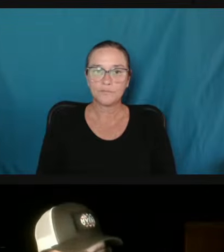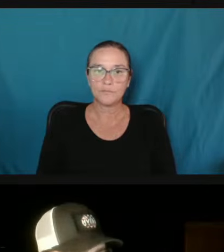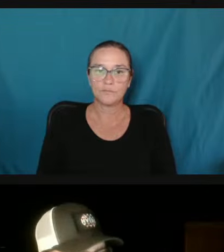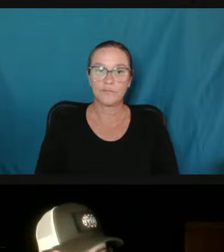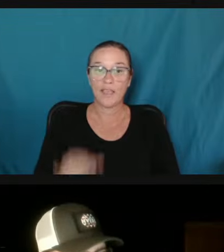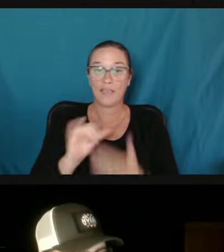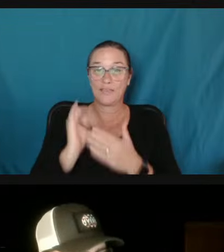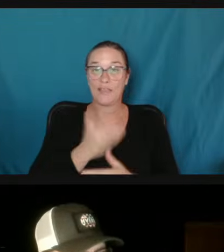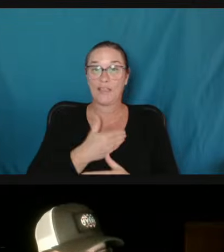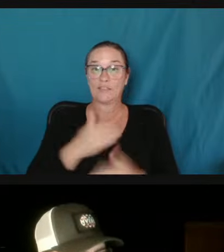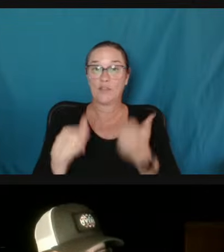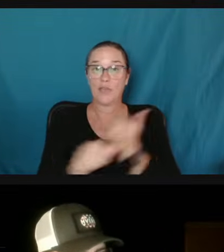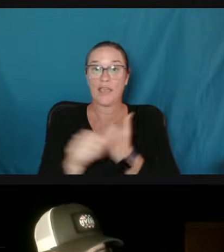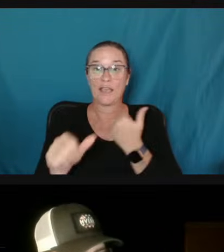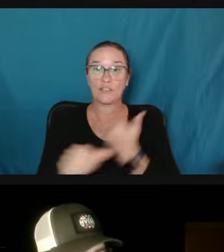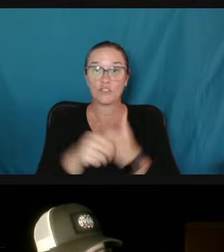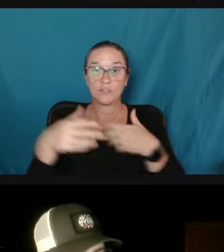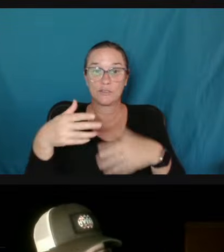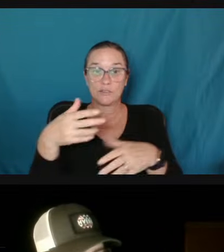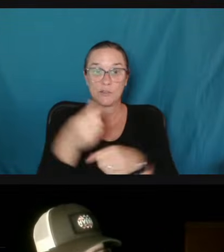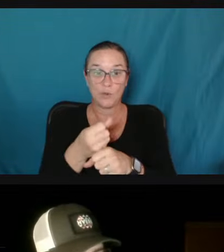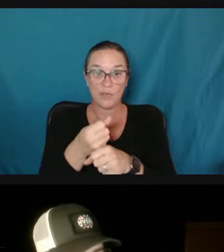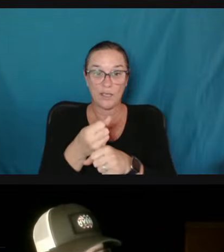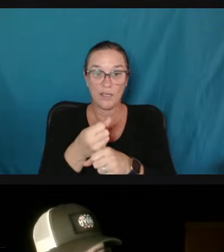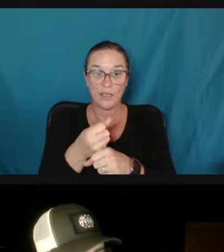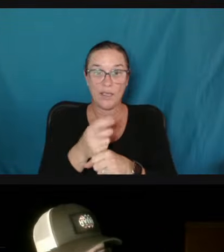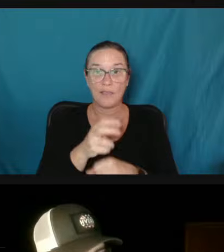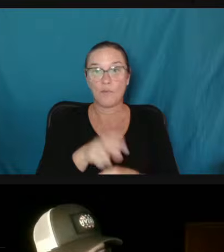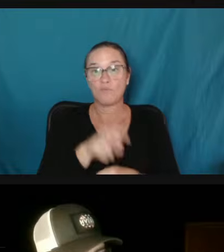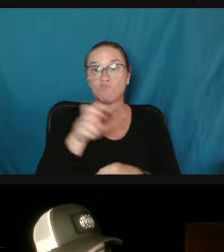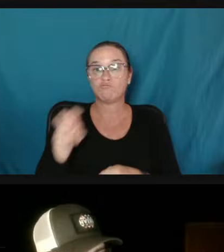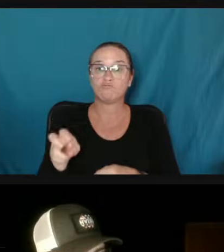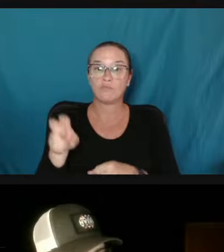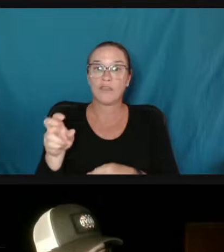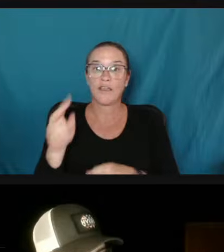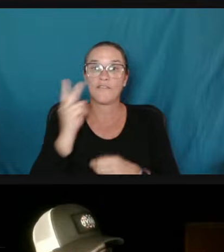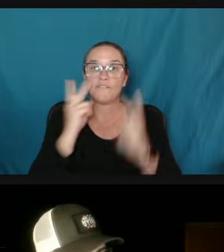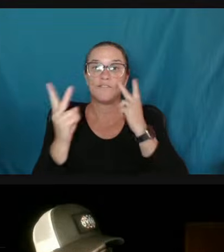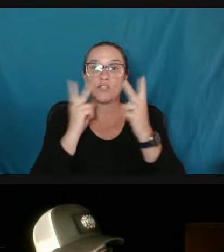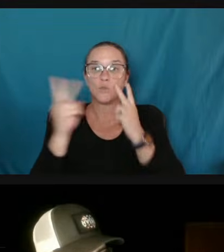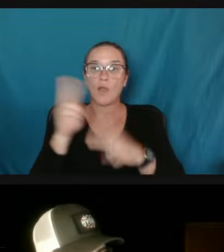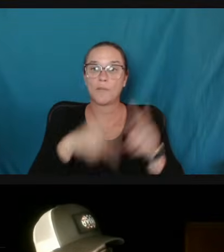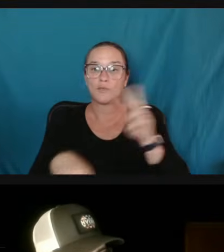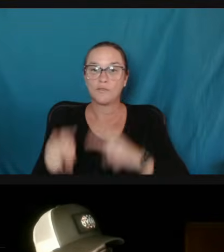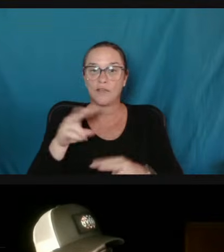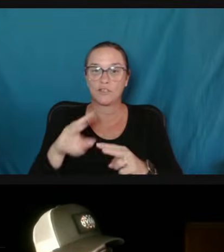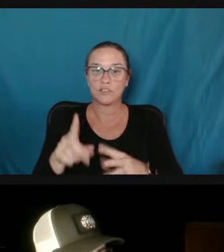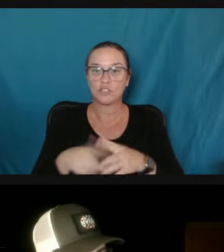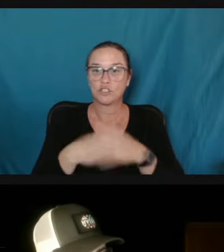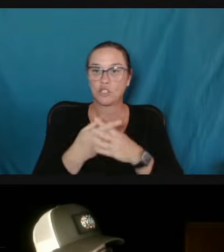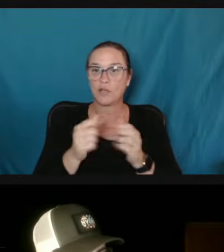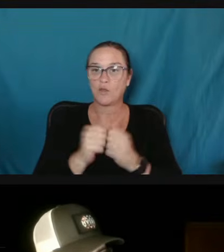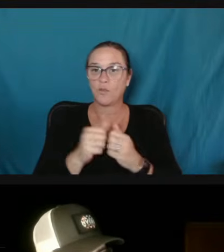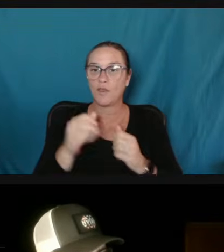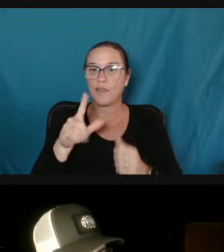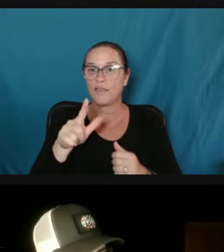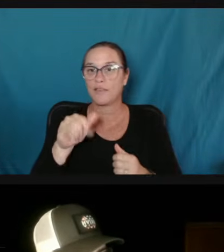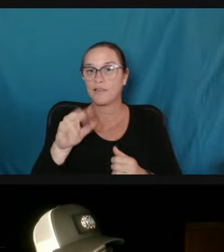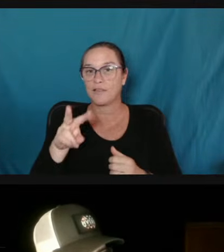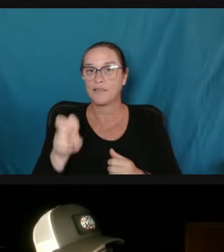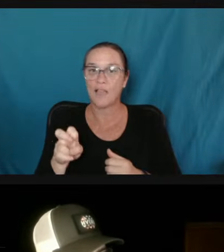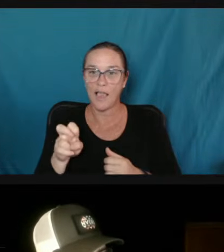our hazard summary. And we'll jump over to some visual observations, starting with a live check-in to our V1